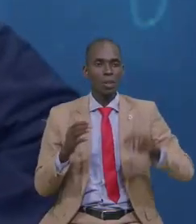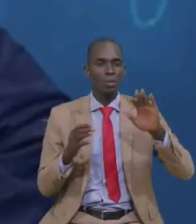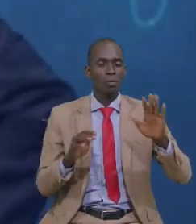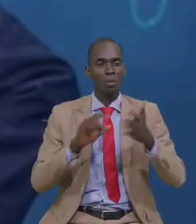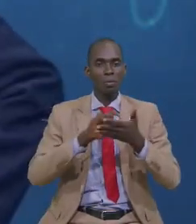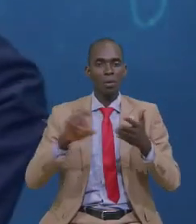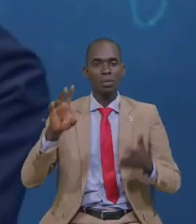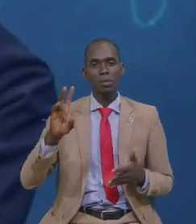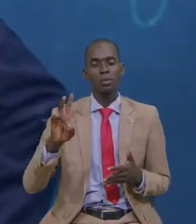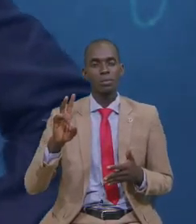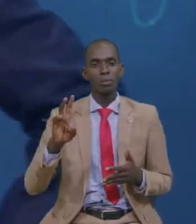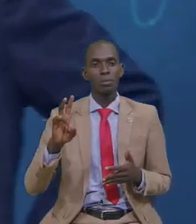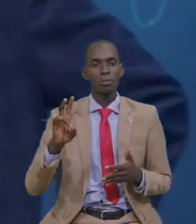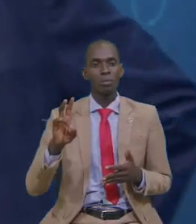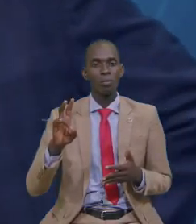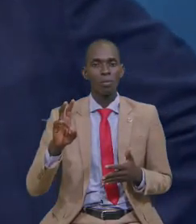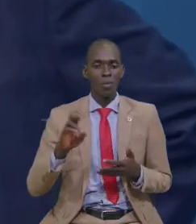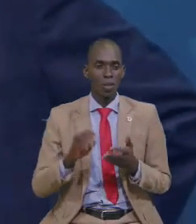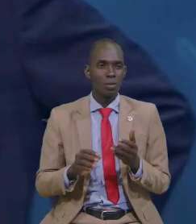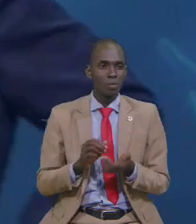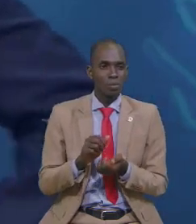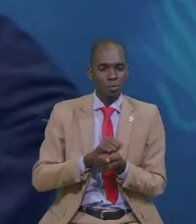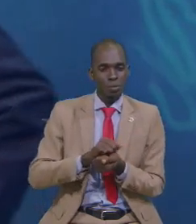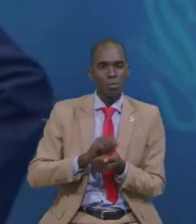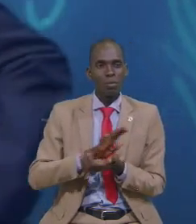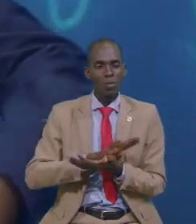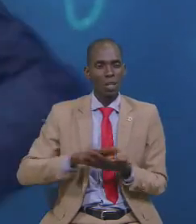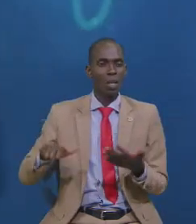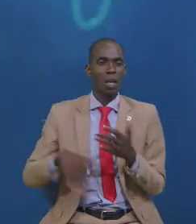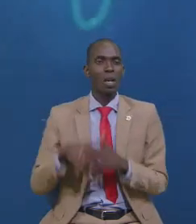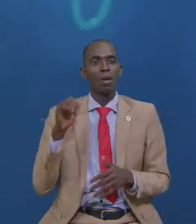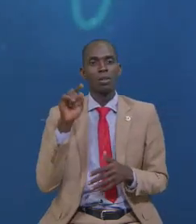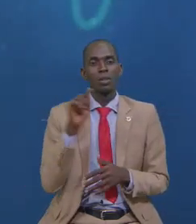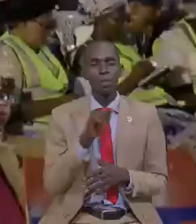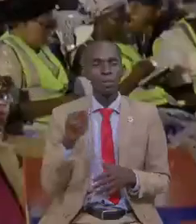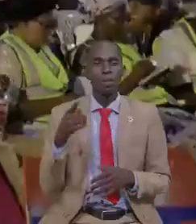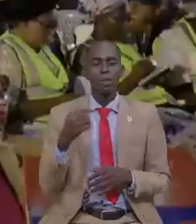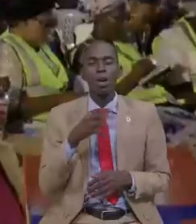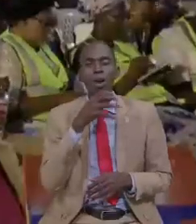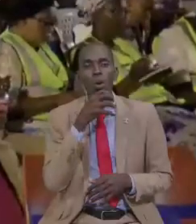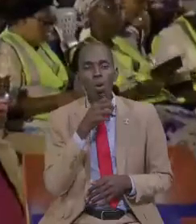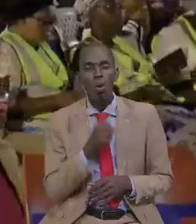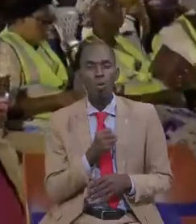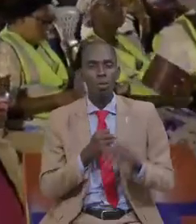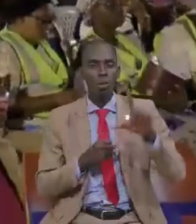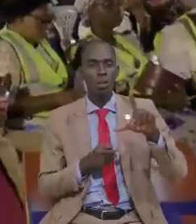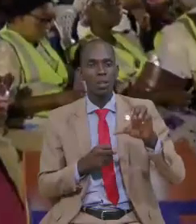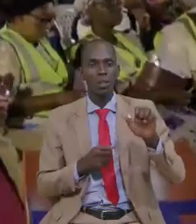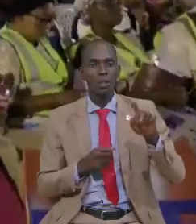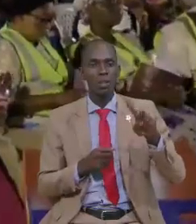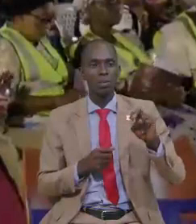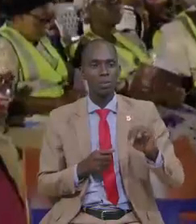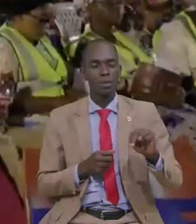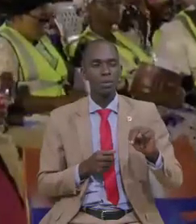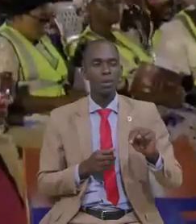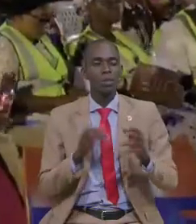7. Purge out therefore the old leaven, that ye may